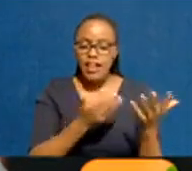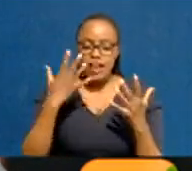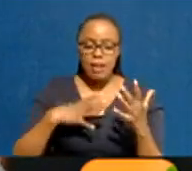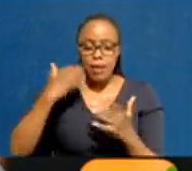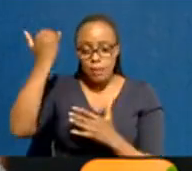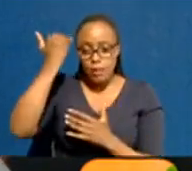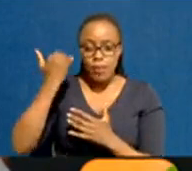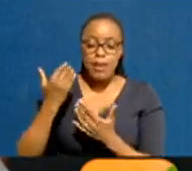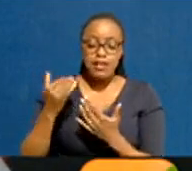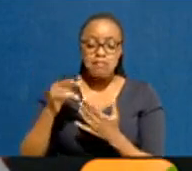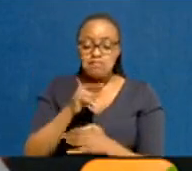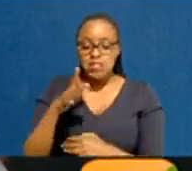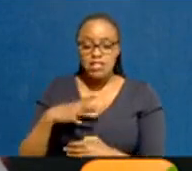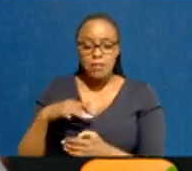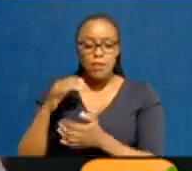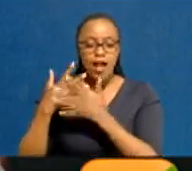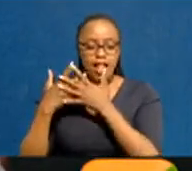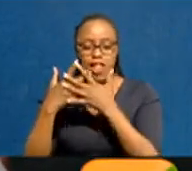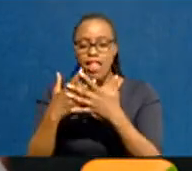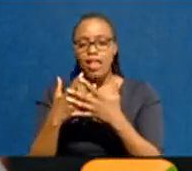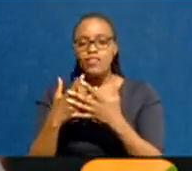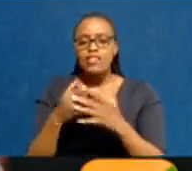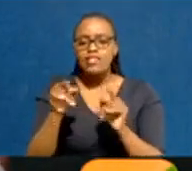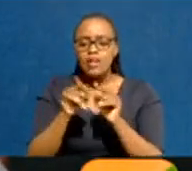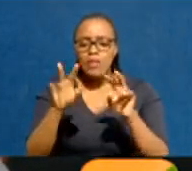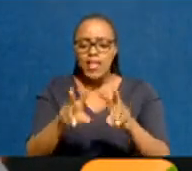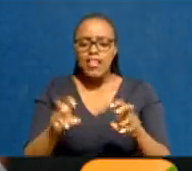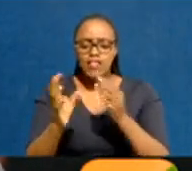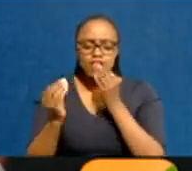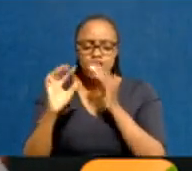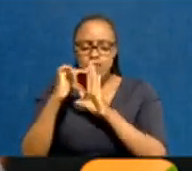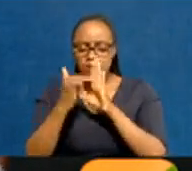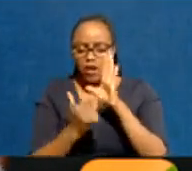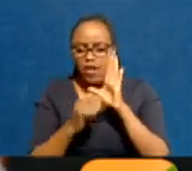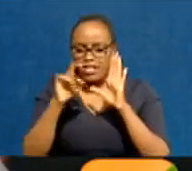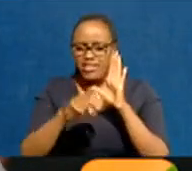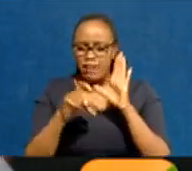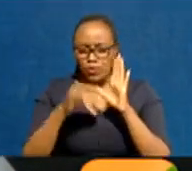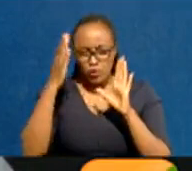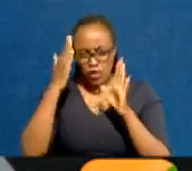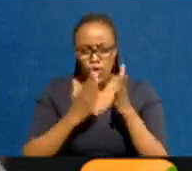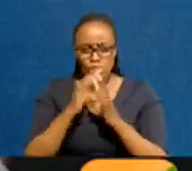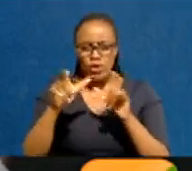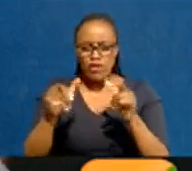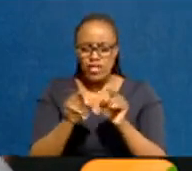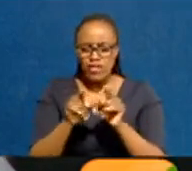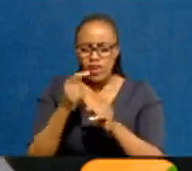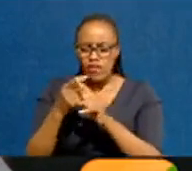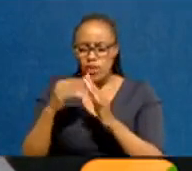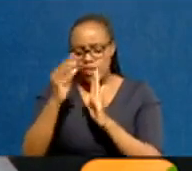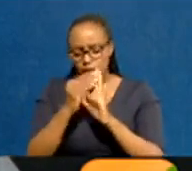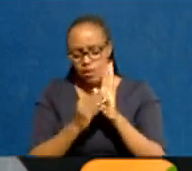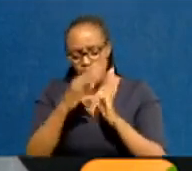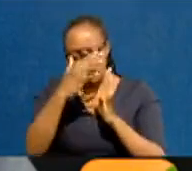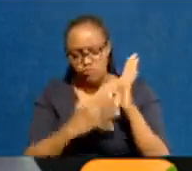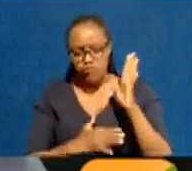get a conviction. And the details of his investigation should be known by the press from the charge sheet when